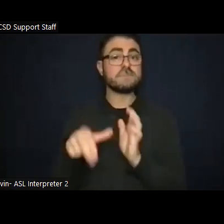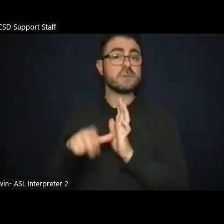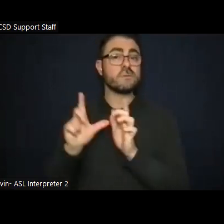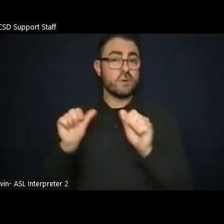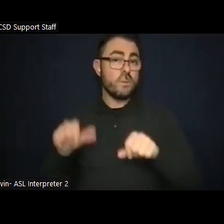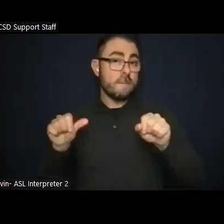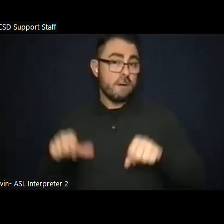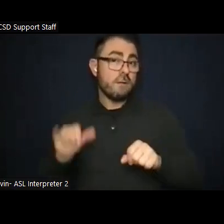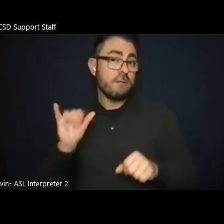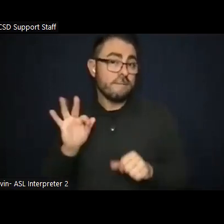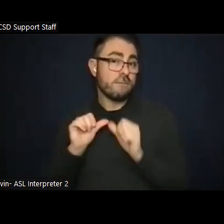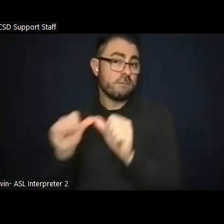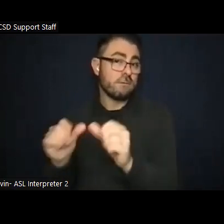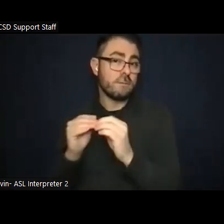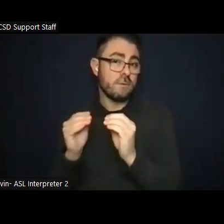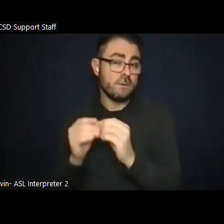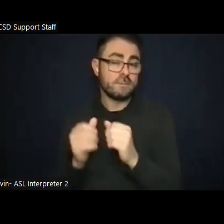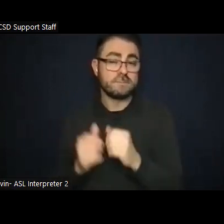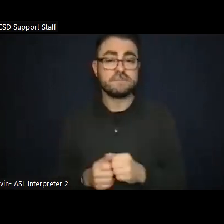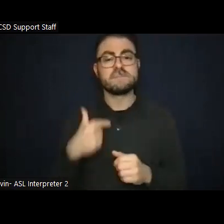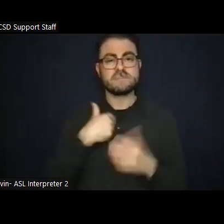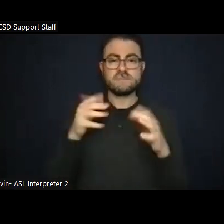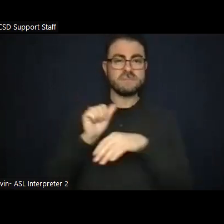And I sent some information on how